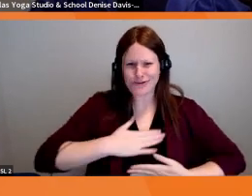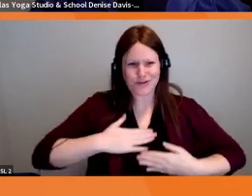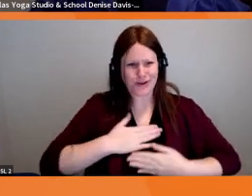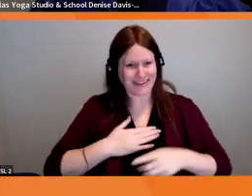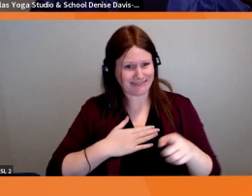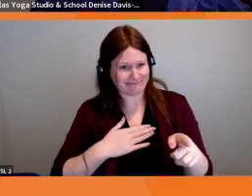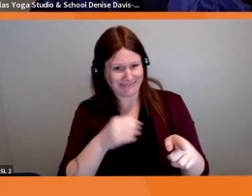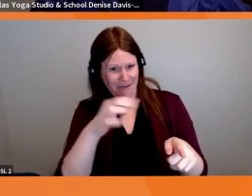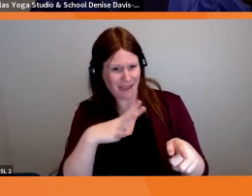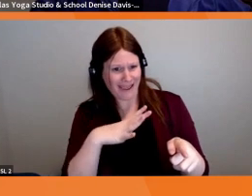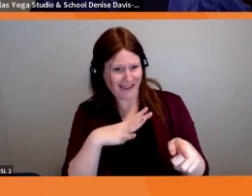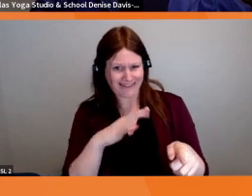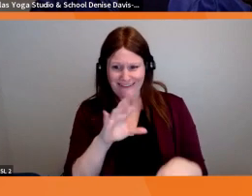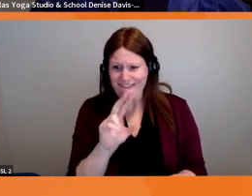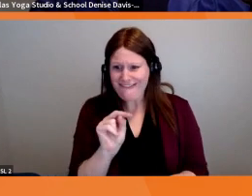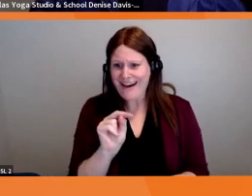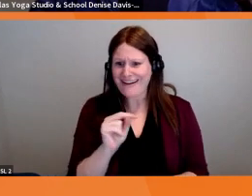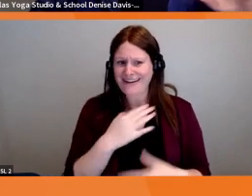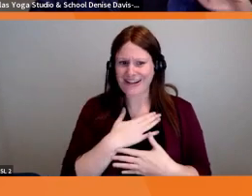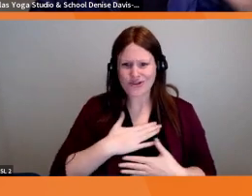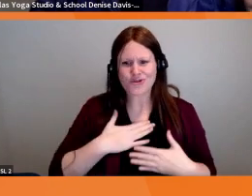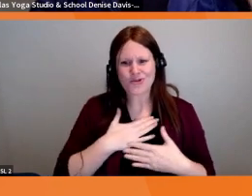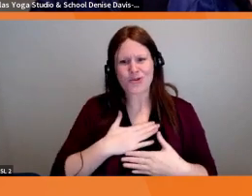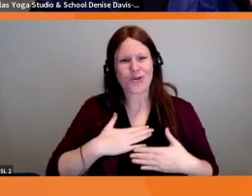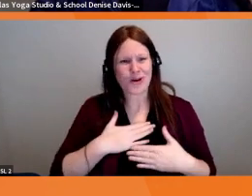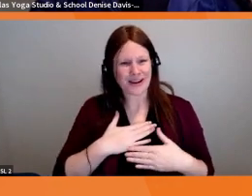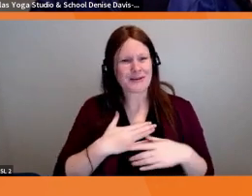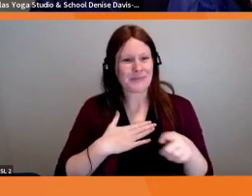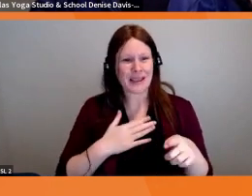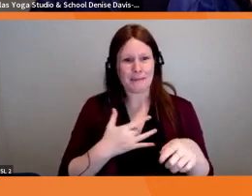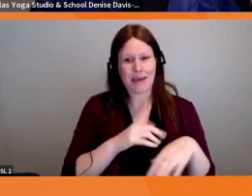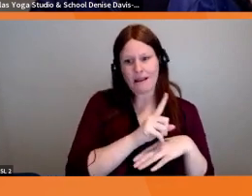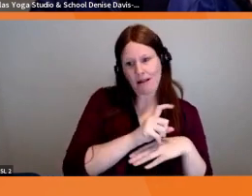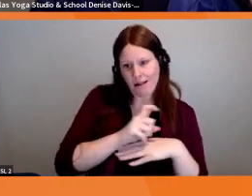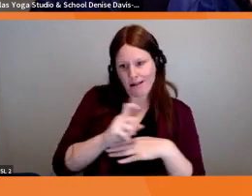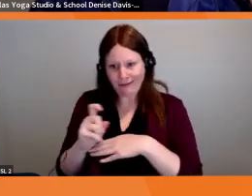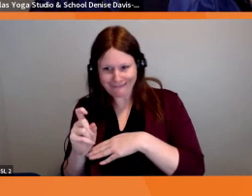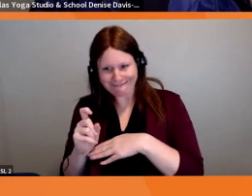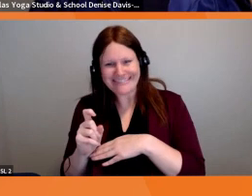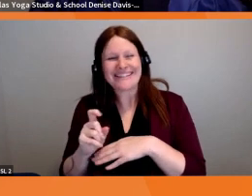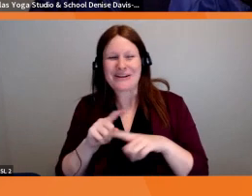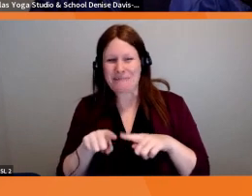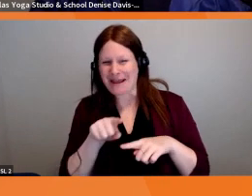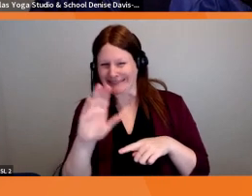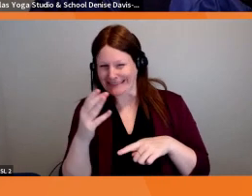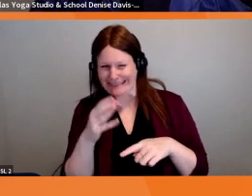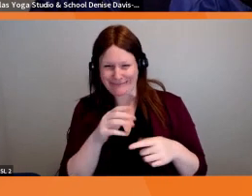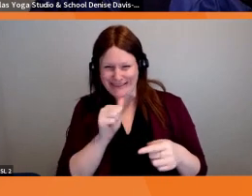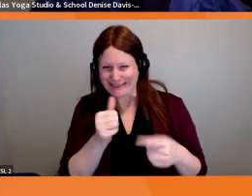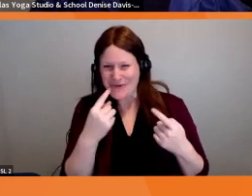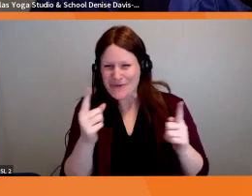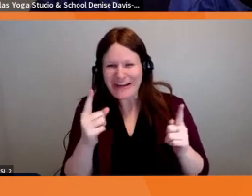his yoga. And it looks like the connection is not wanting to go. He actually slides across the room in his chair there. And get the team